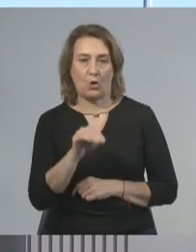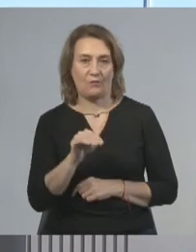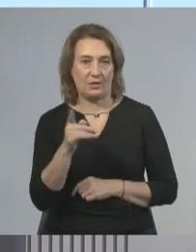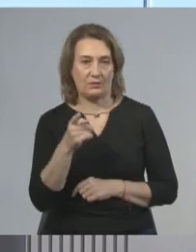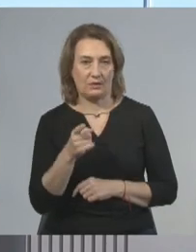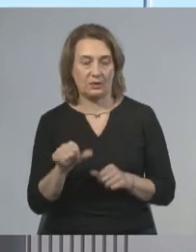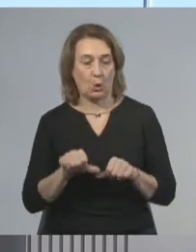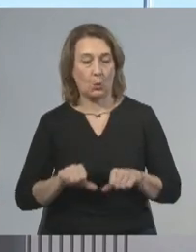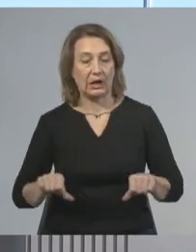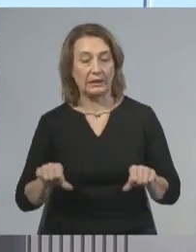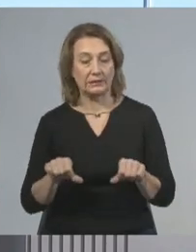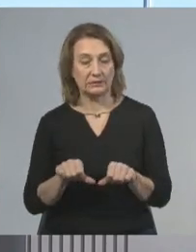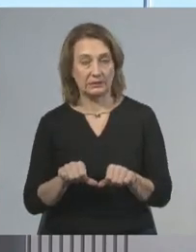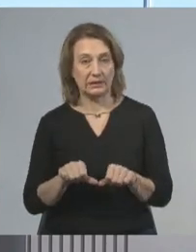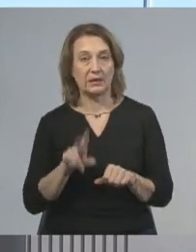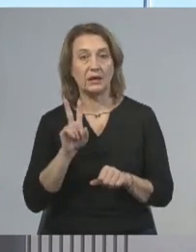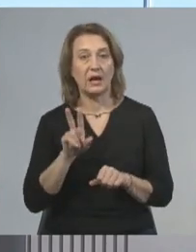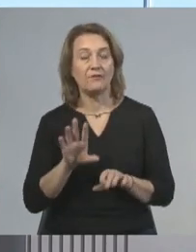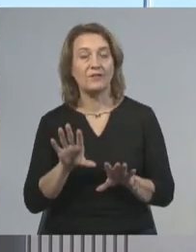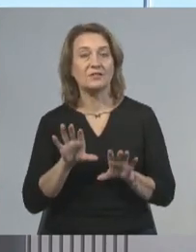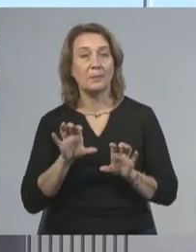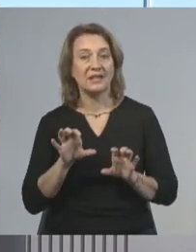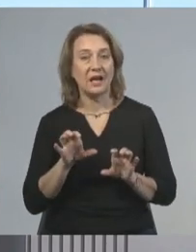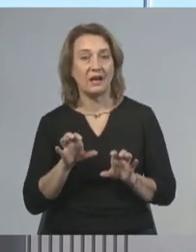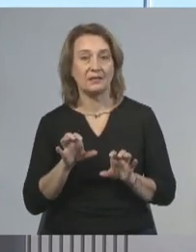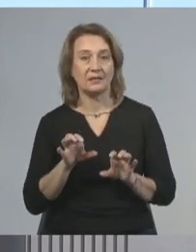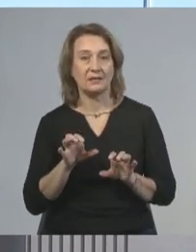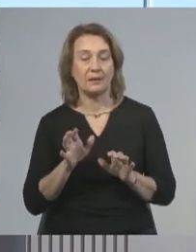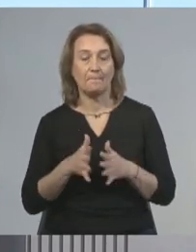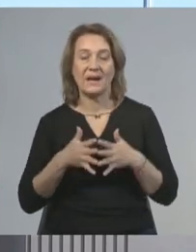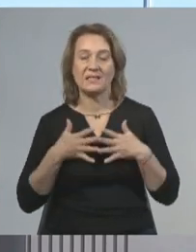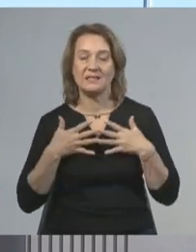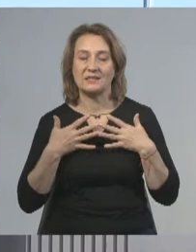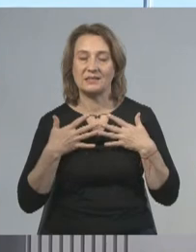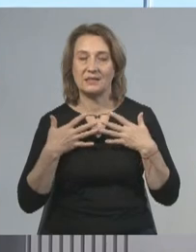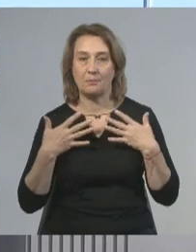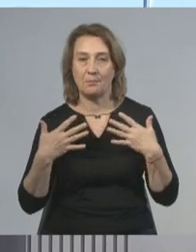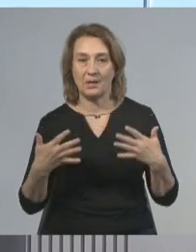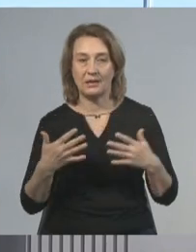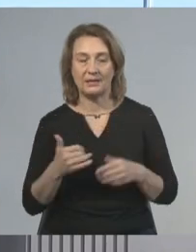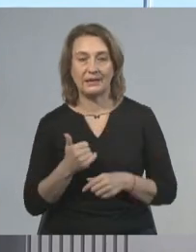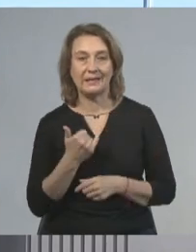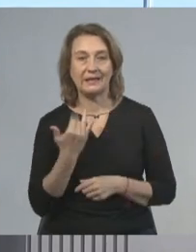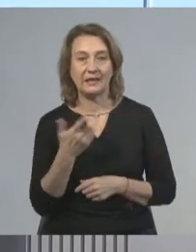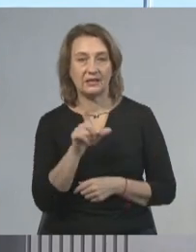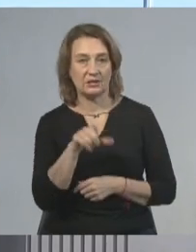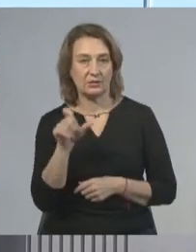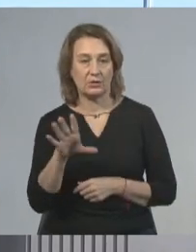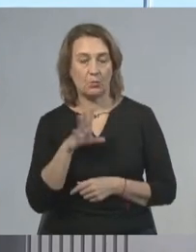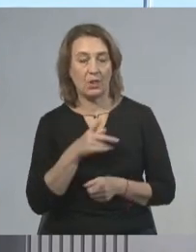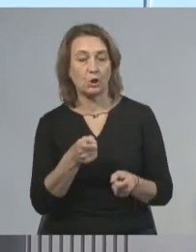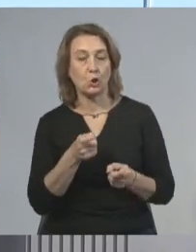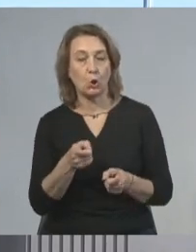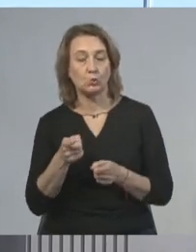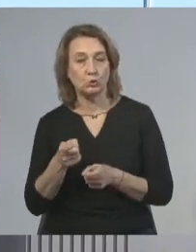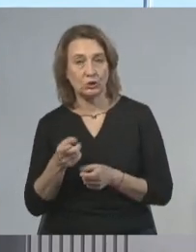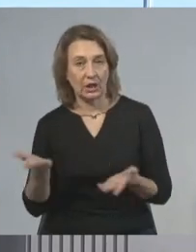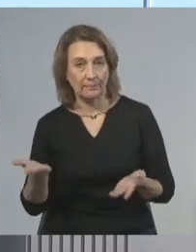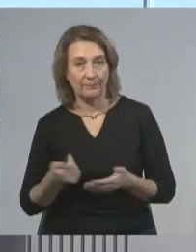you as a representative of the civil network oppora how do you contribute to